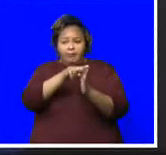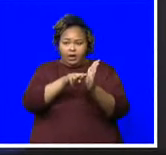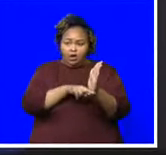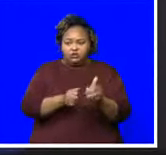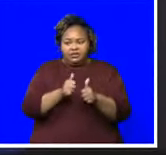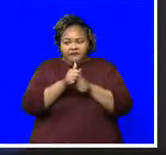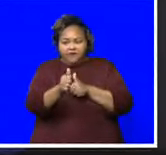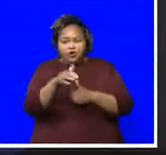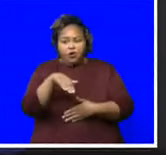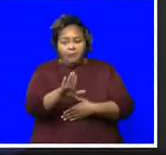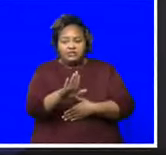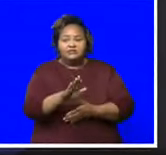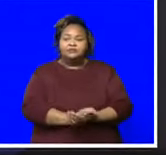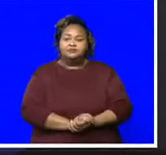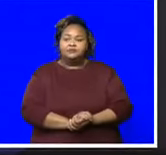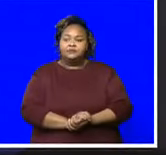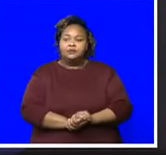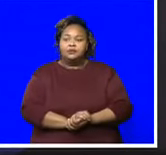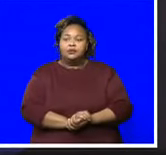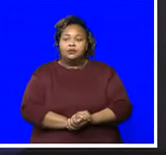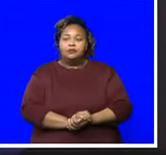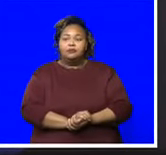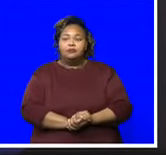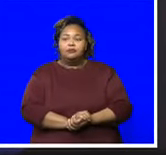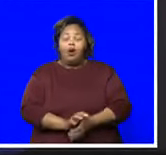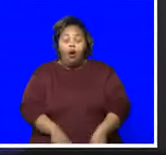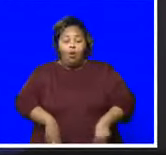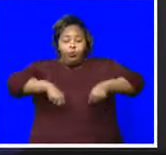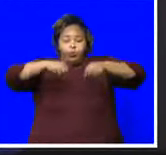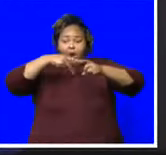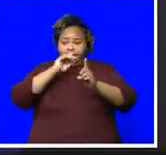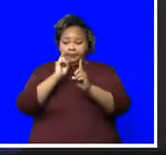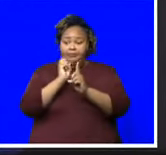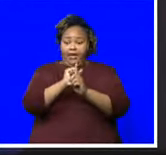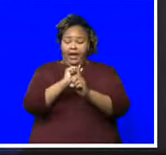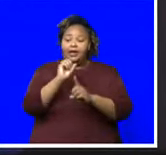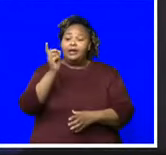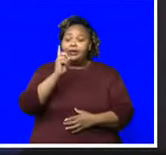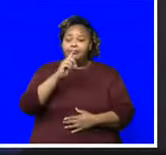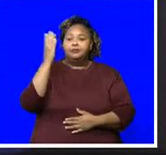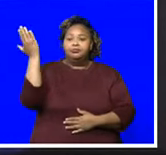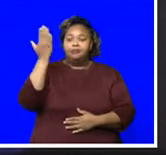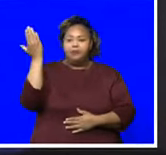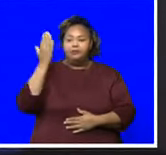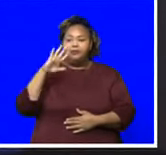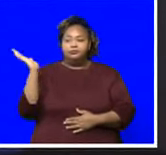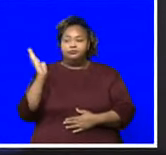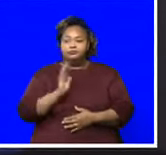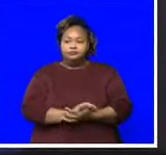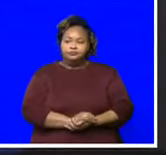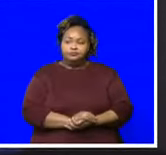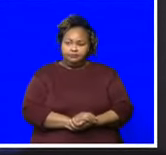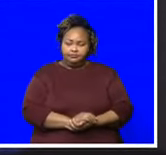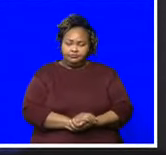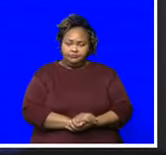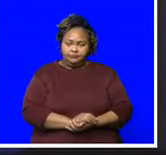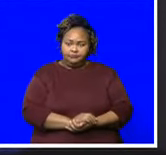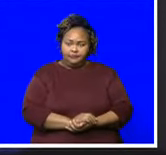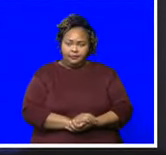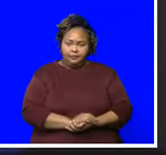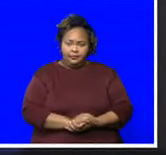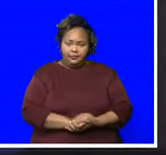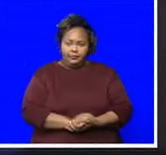Umphathwa lenkampani Mvila Wembi Dlamini uchaza kabanzi ngetimvumo letikhishwe ngulelibandla. Sitawunika